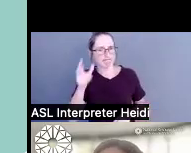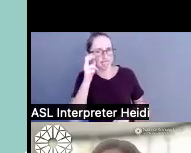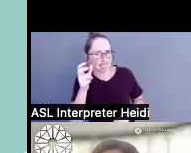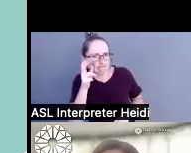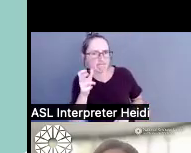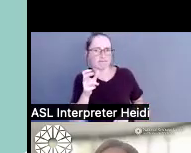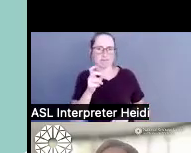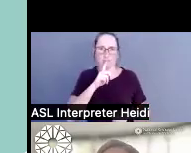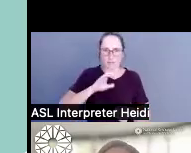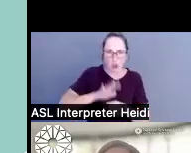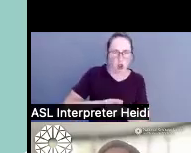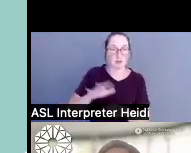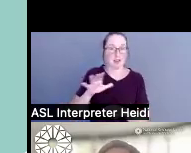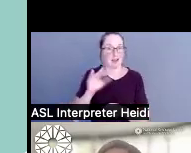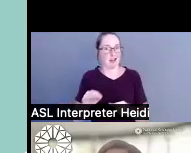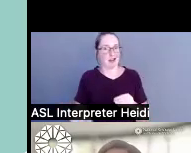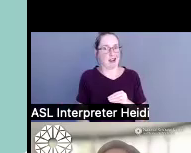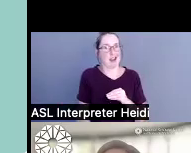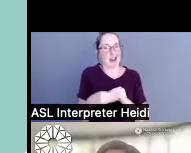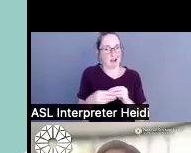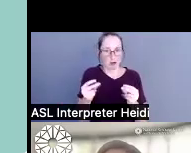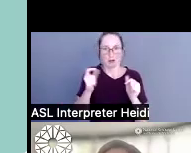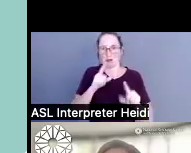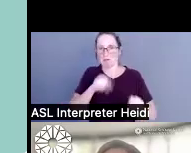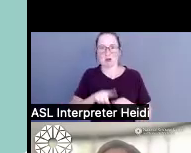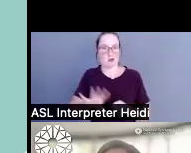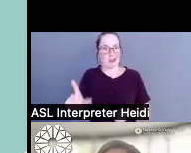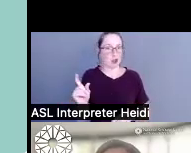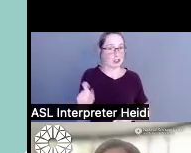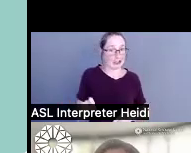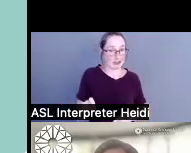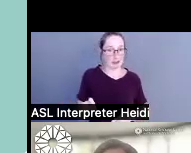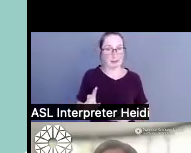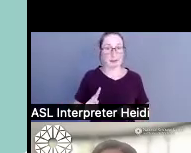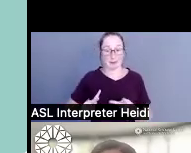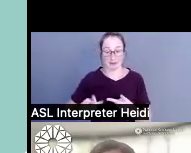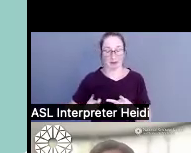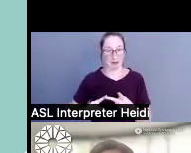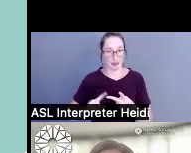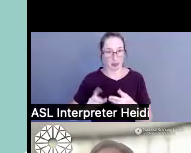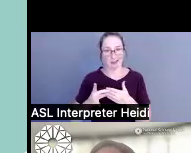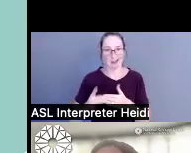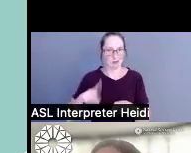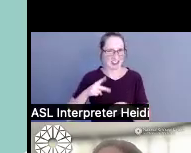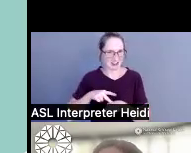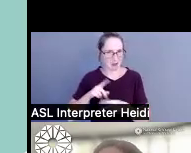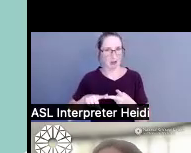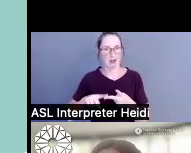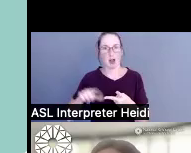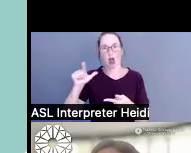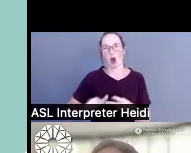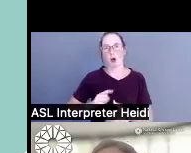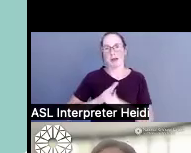to affirm, and to adequately respond to their needs. And the second guiding principle is low